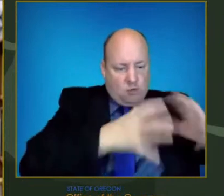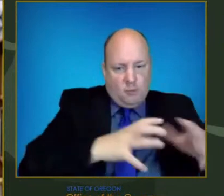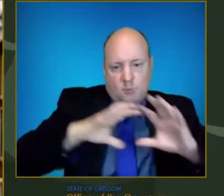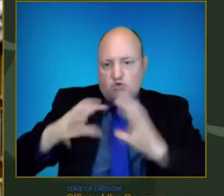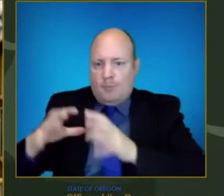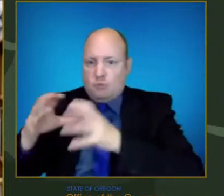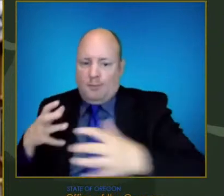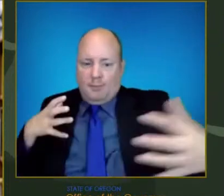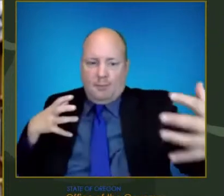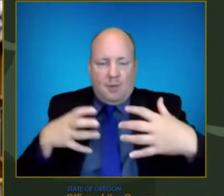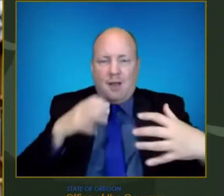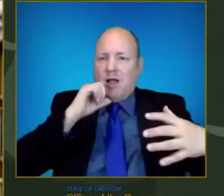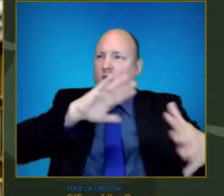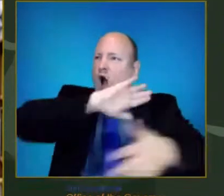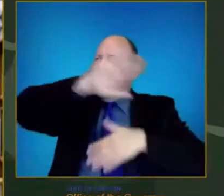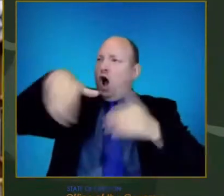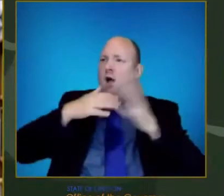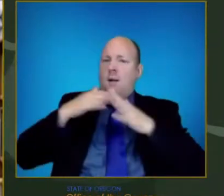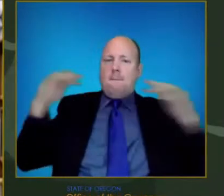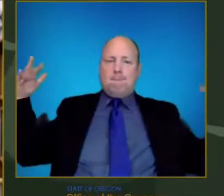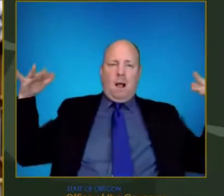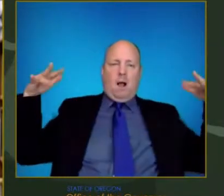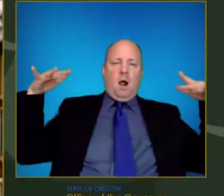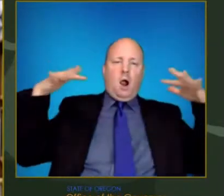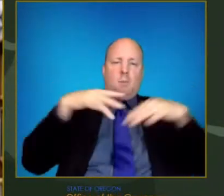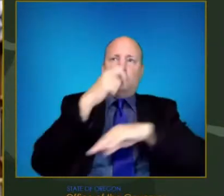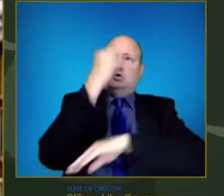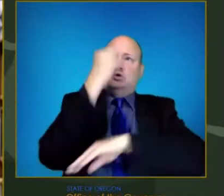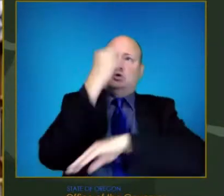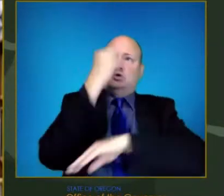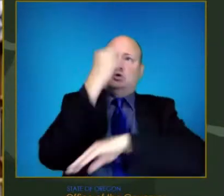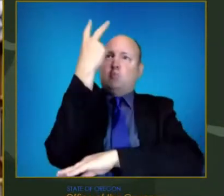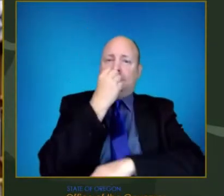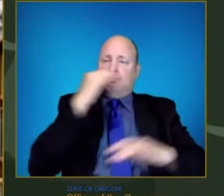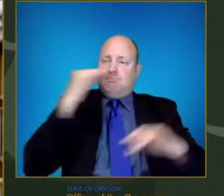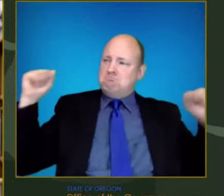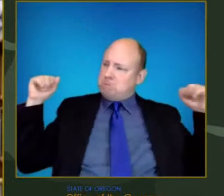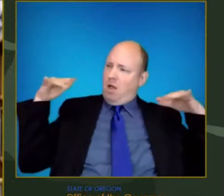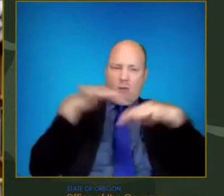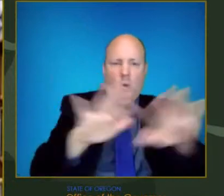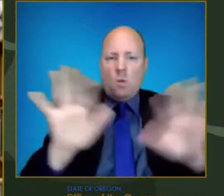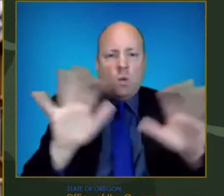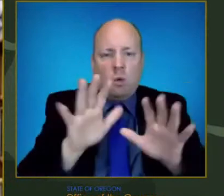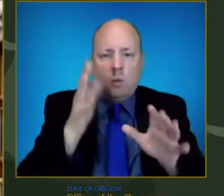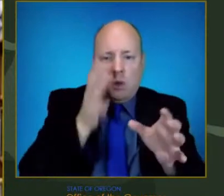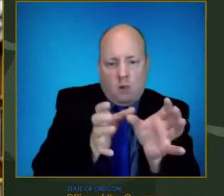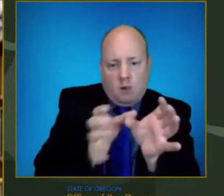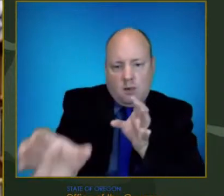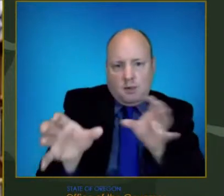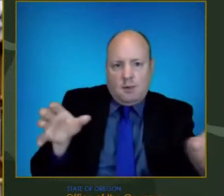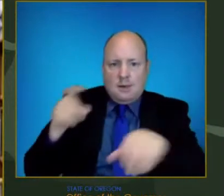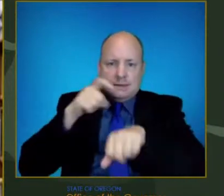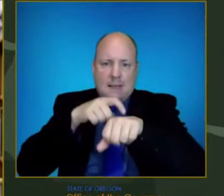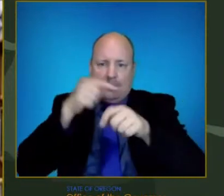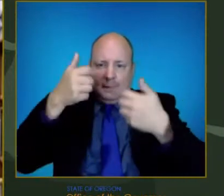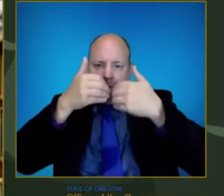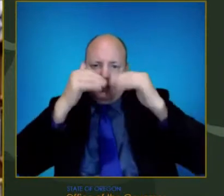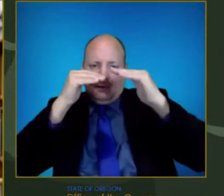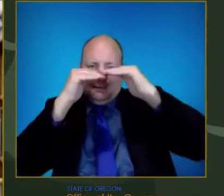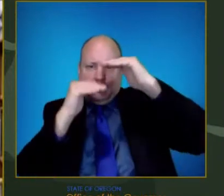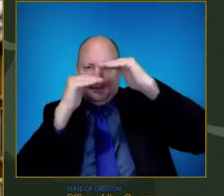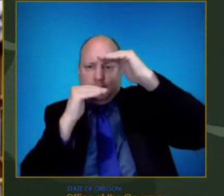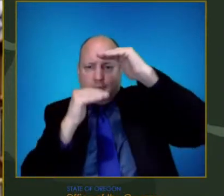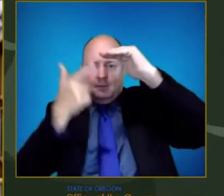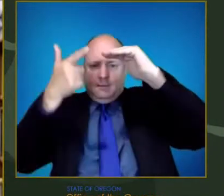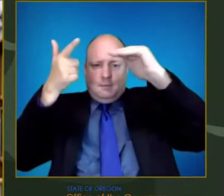limit the amount of time they're in contact. So for high schools, this means things like seating charts in classrooms, on buses,